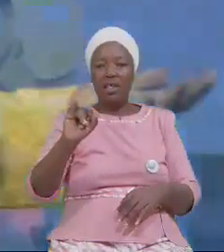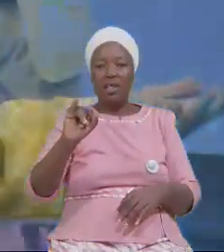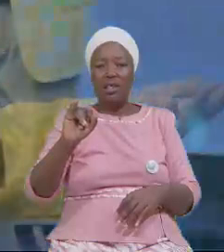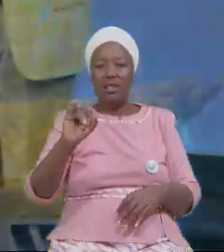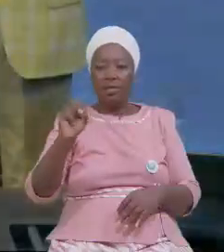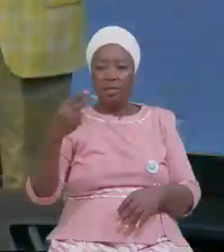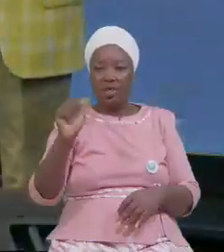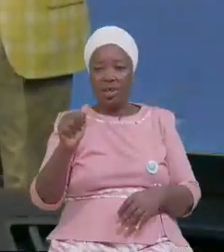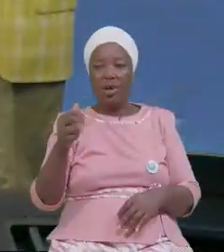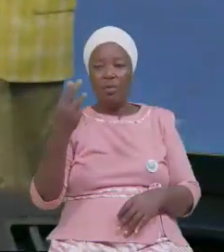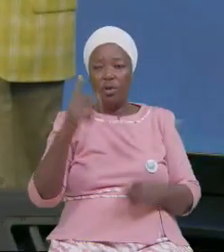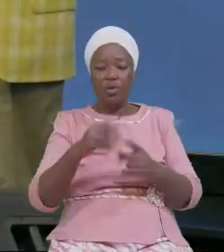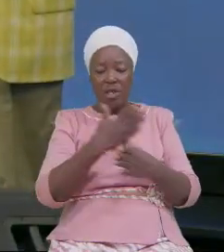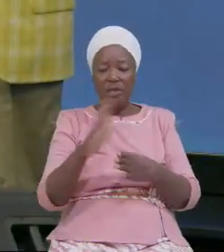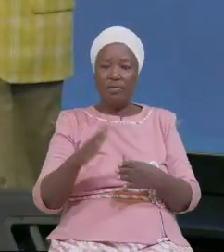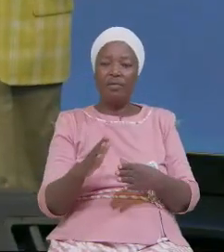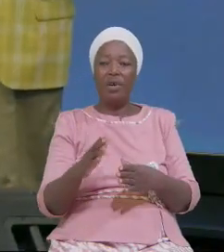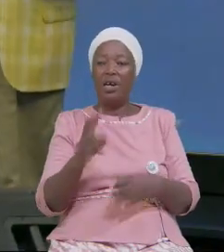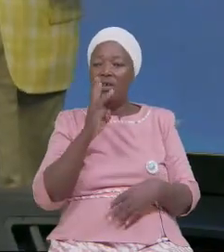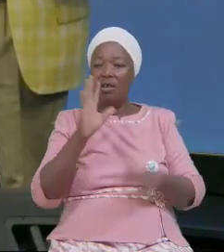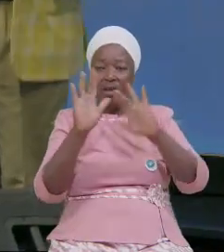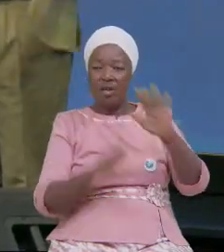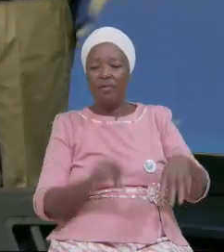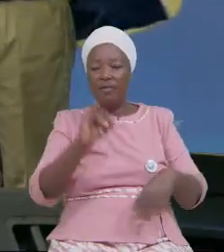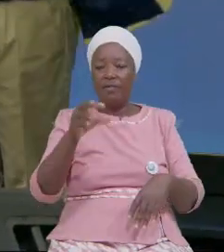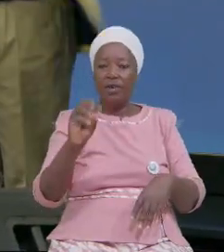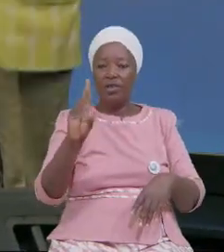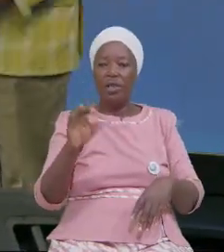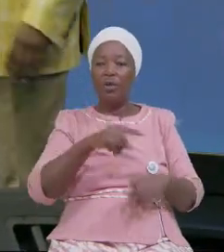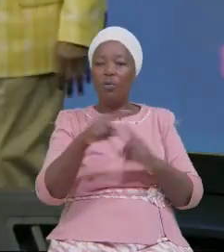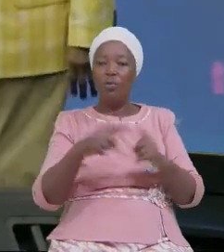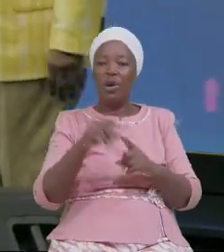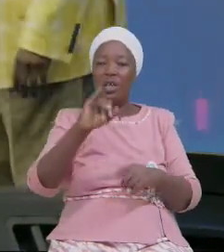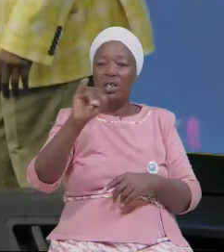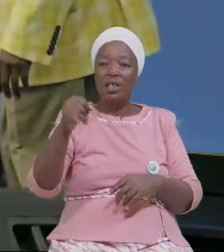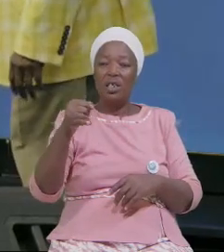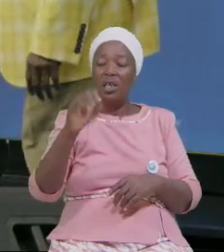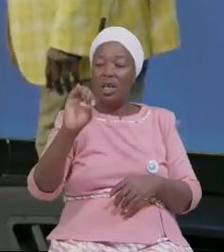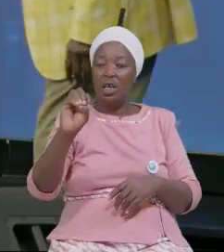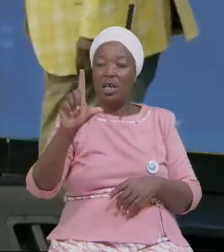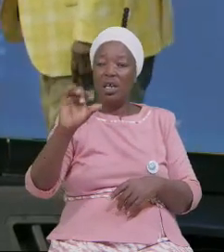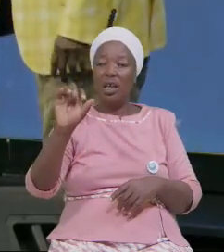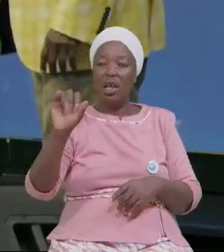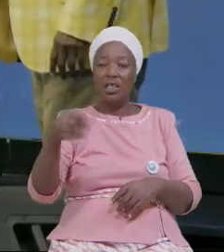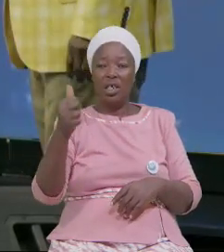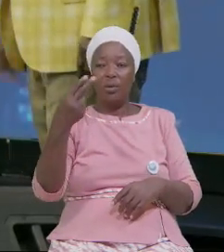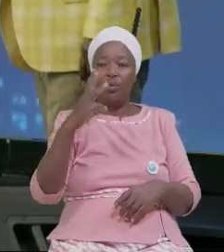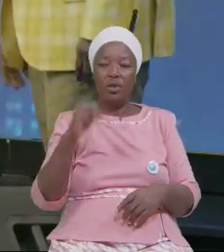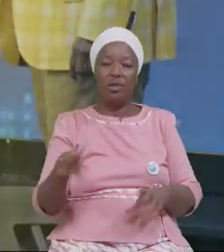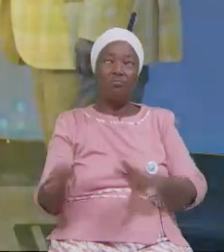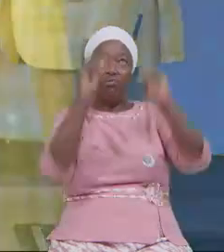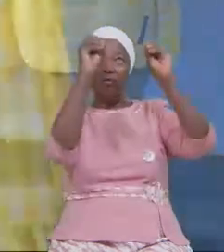divide River Jordan, when Elijah was taking off, he has to have the mantle and he has